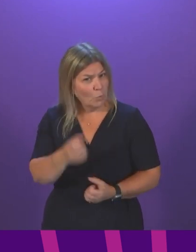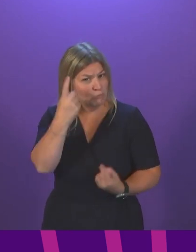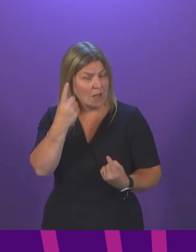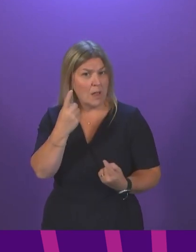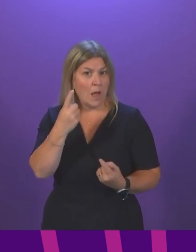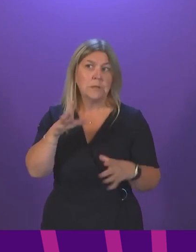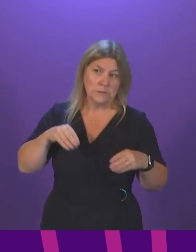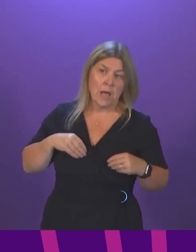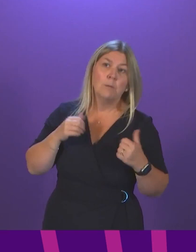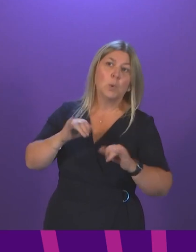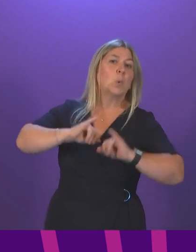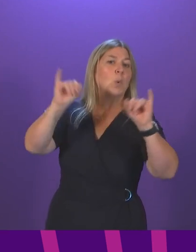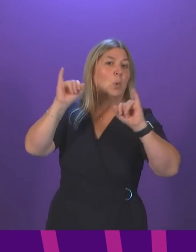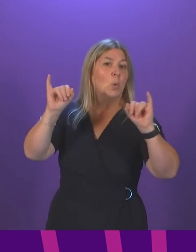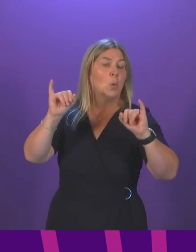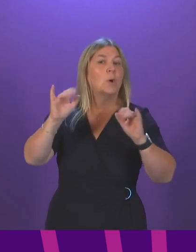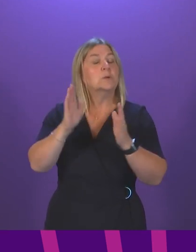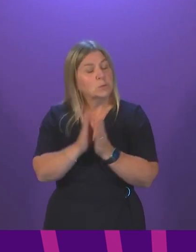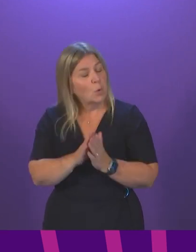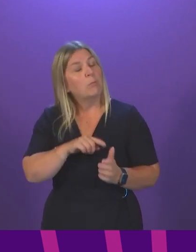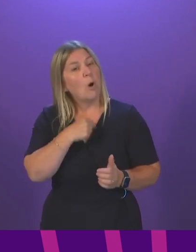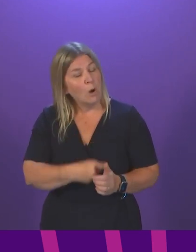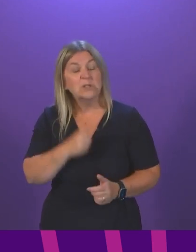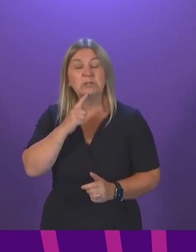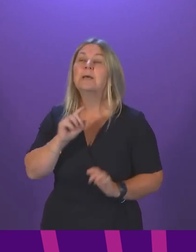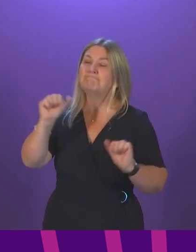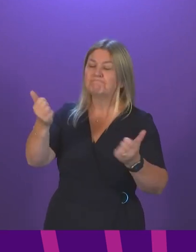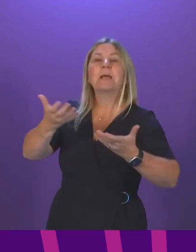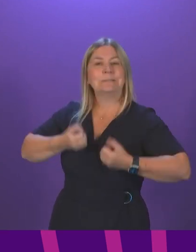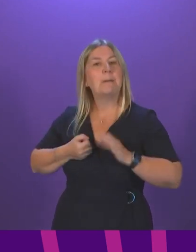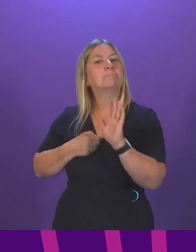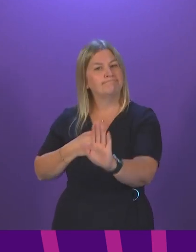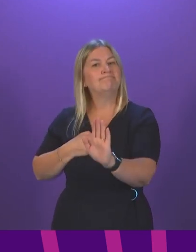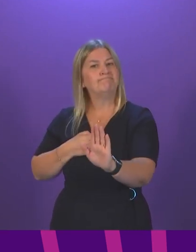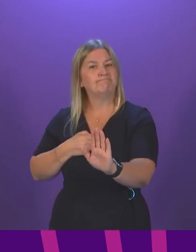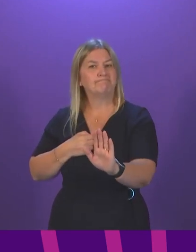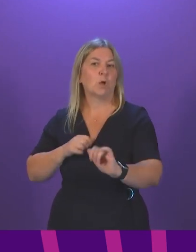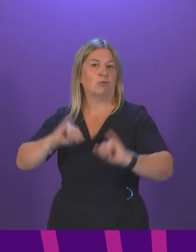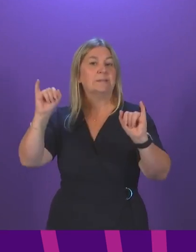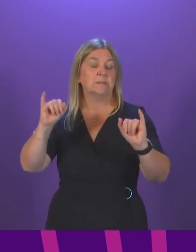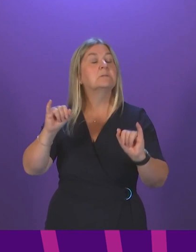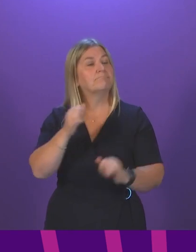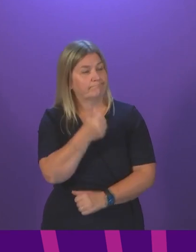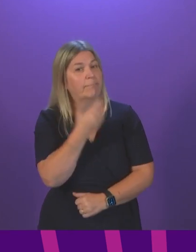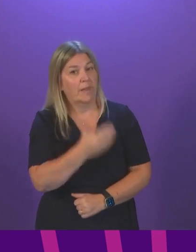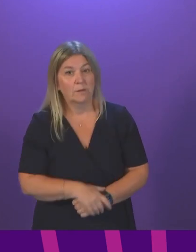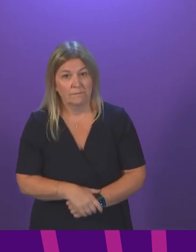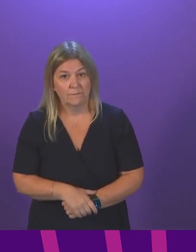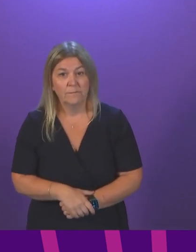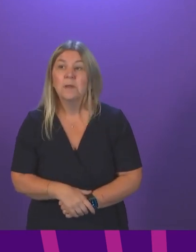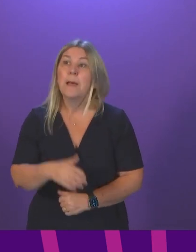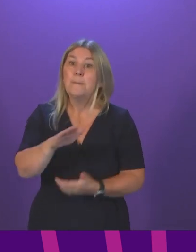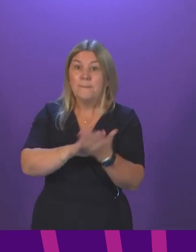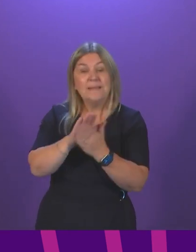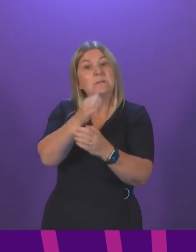admitting it matters. So I hope the First Minister will stand up and admit it because it then means that the government can start looking